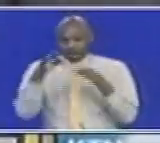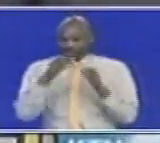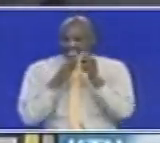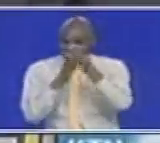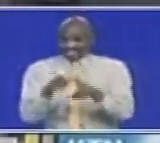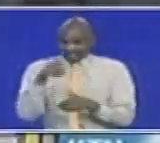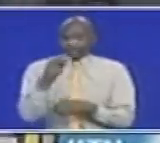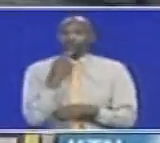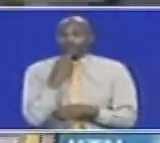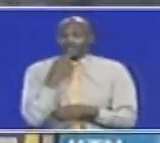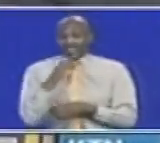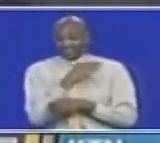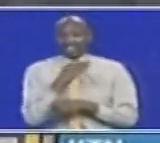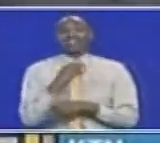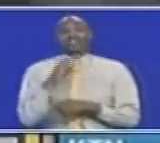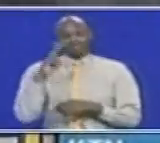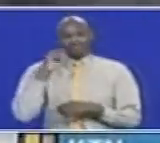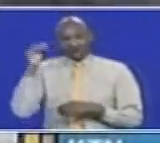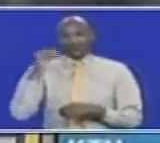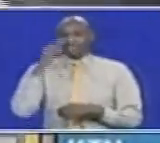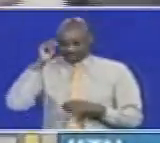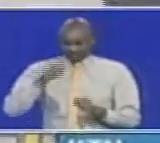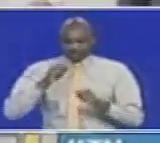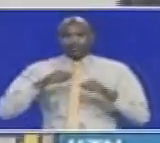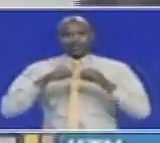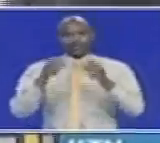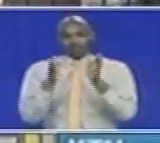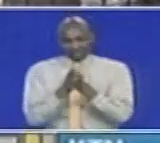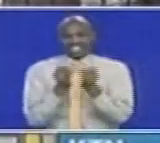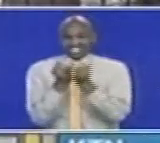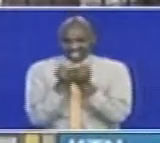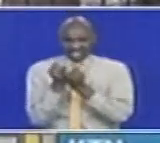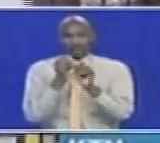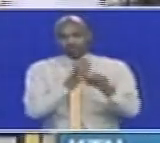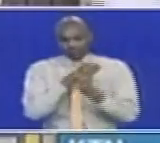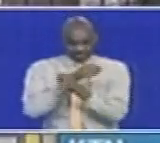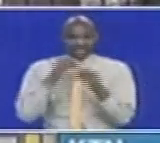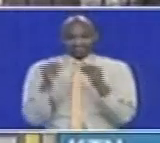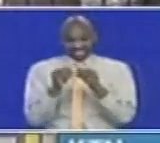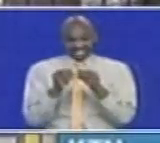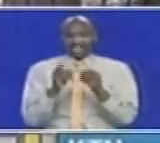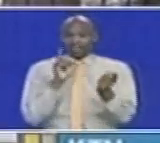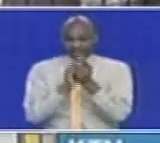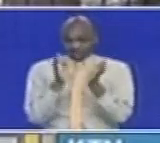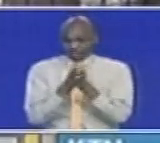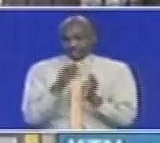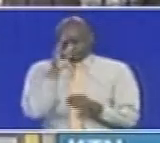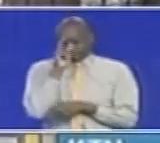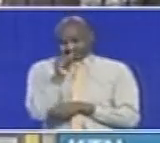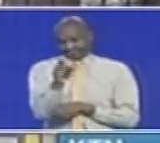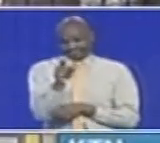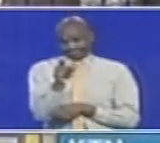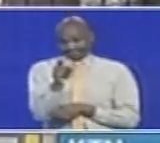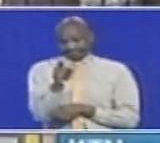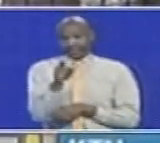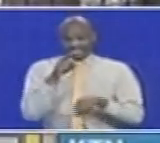had on Tuesday evening vowed to defy the ban and carry on with their Saturday Uhuru Park rally met with the Inspector General of Police. The